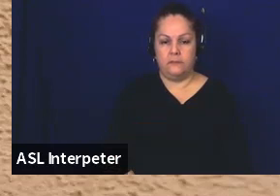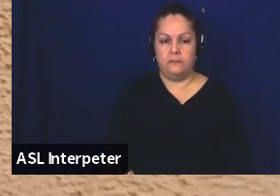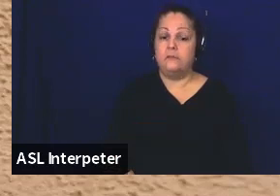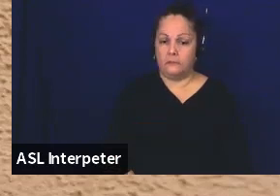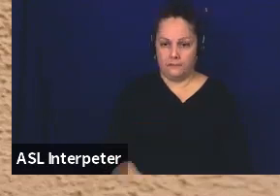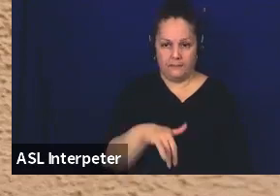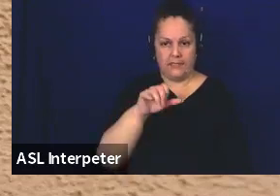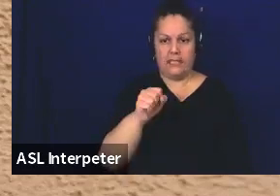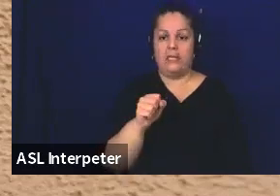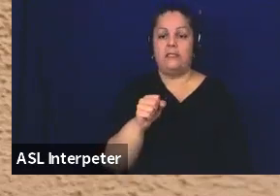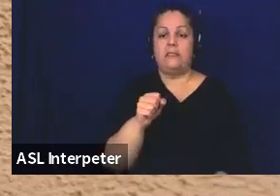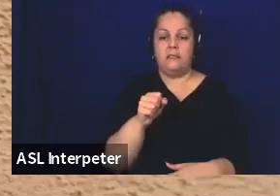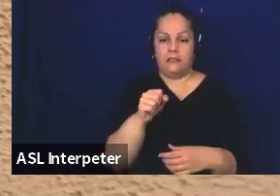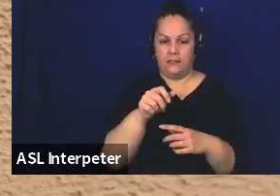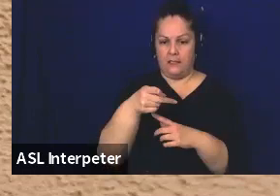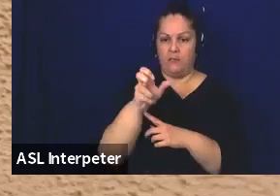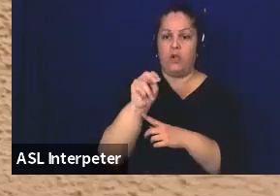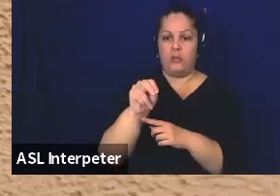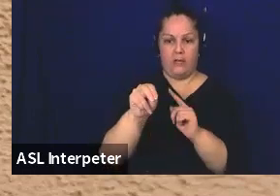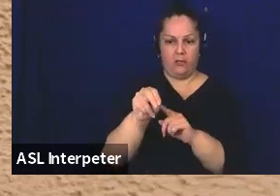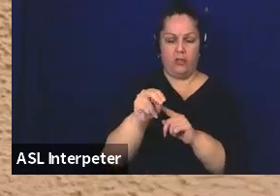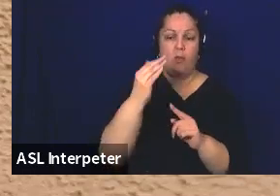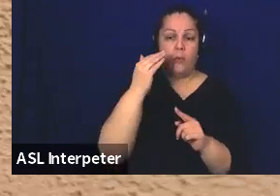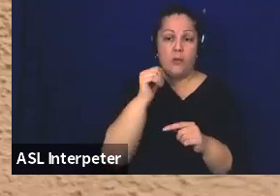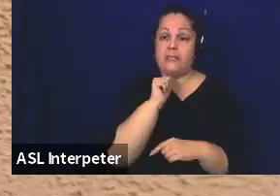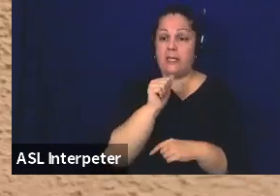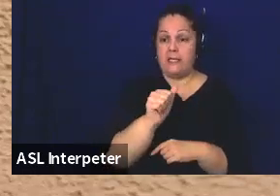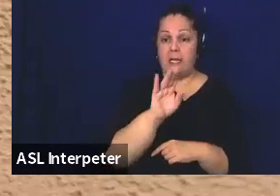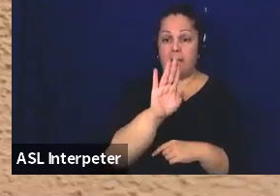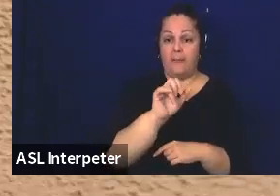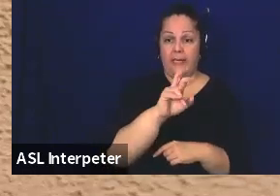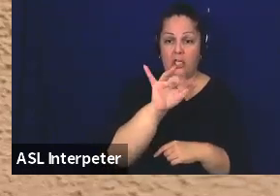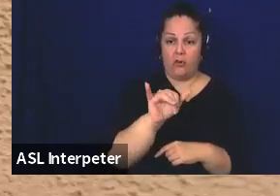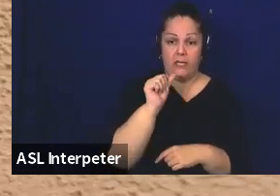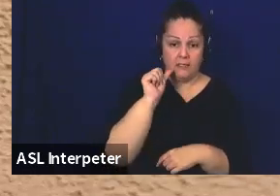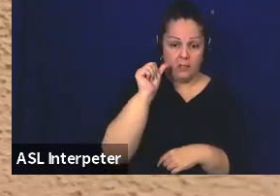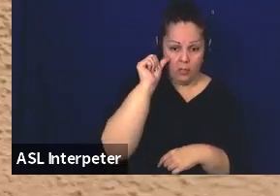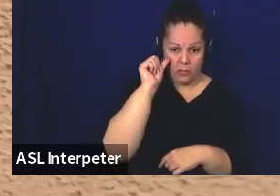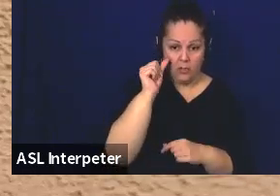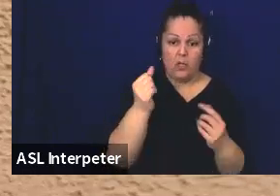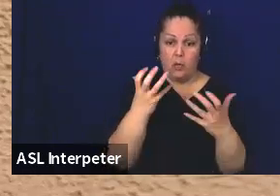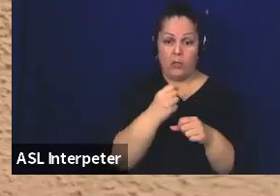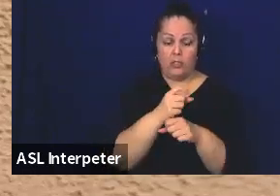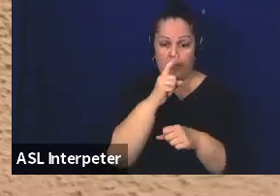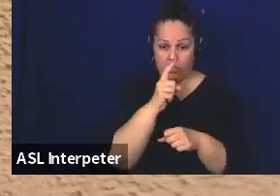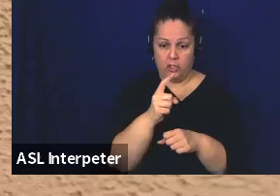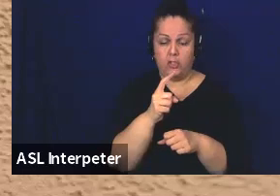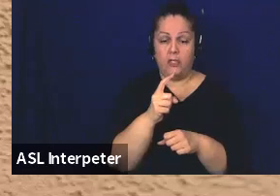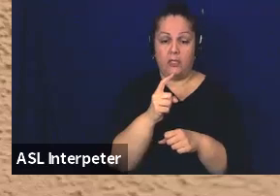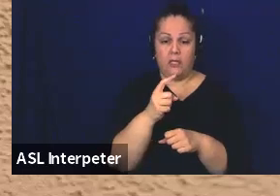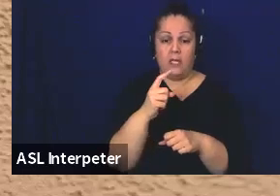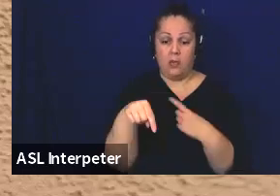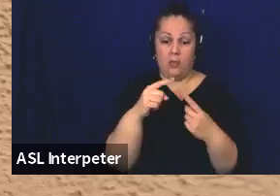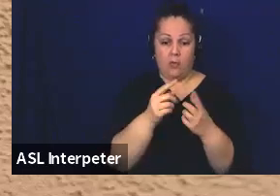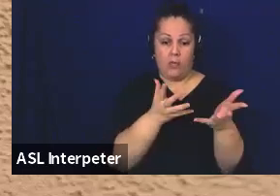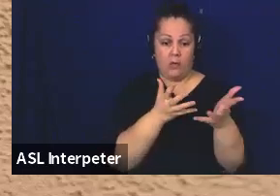Yes, ask their pronouns. We know this individual is a non-binary adult, so we want to make sure that when we are